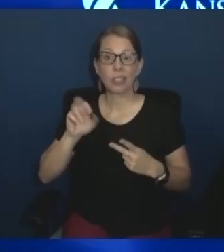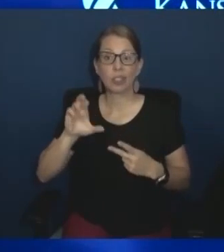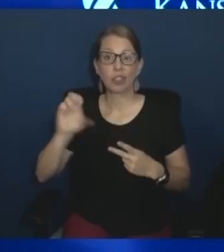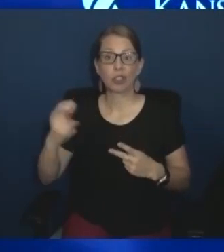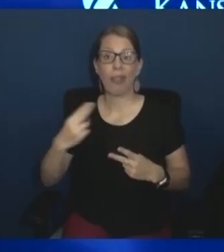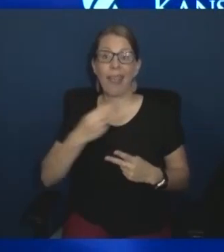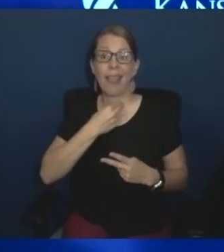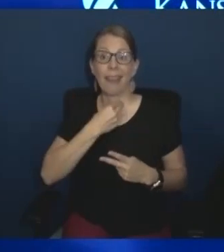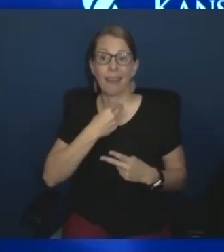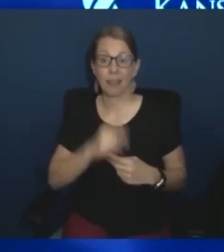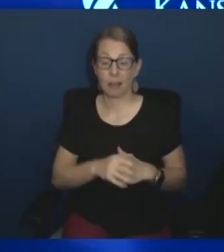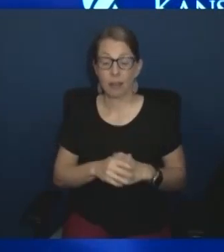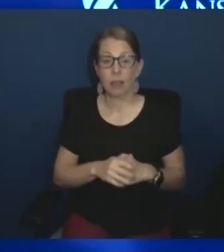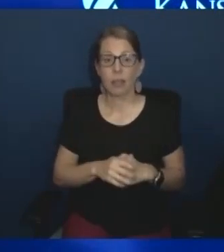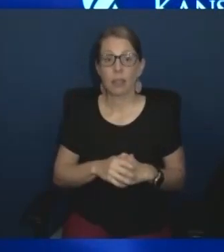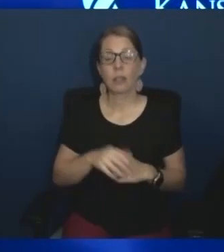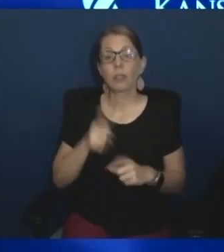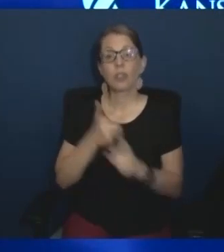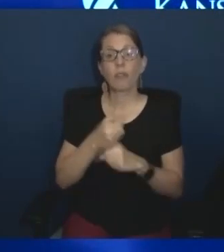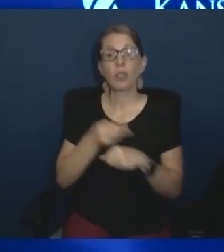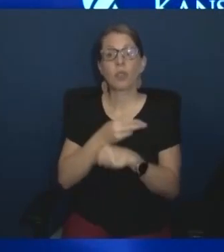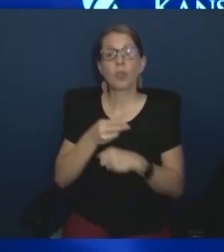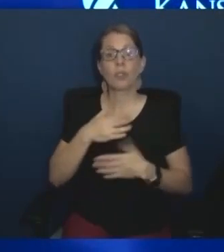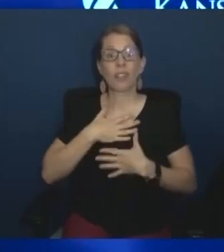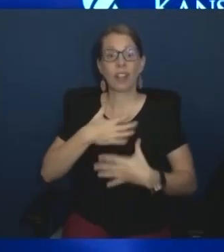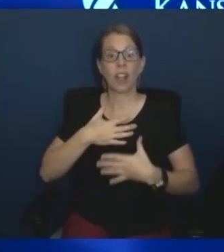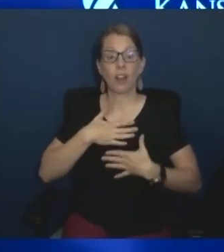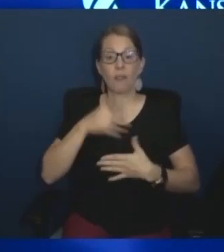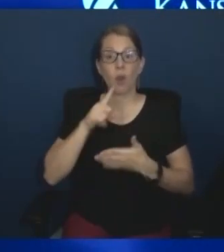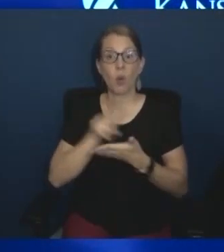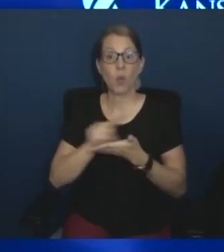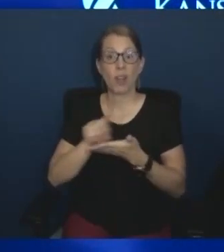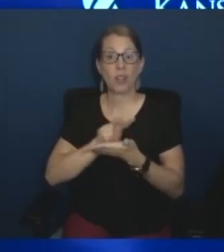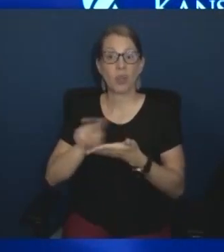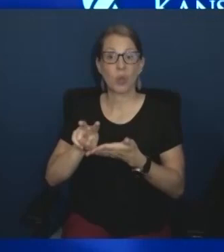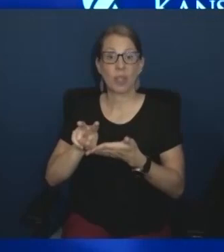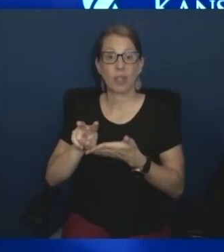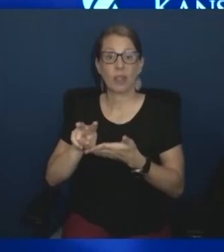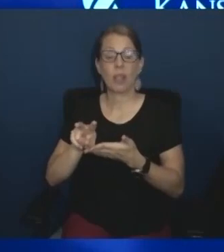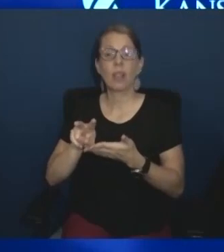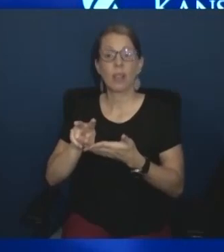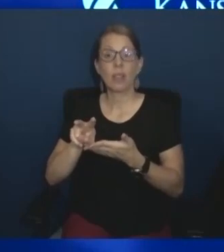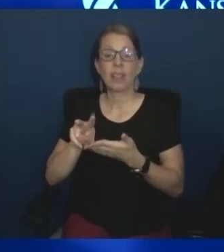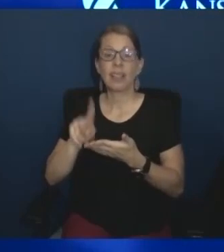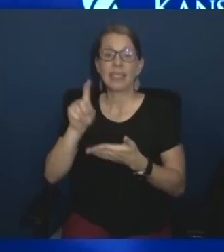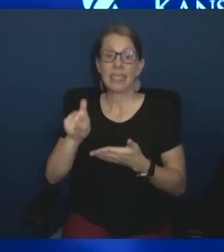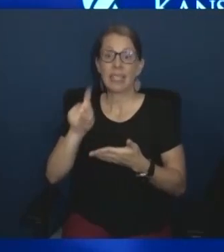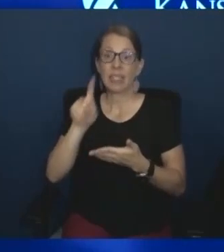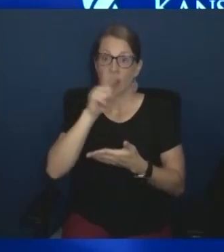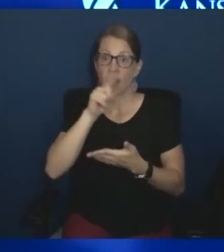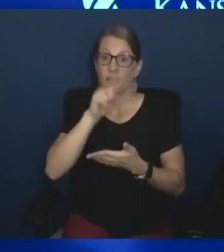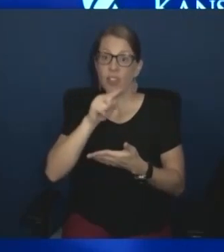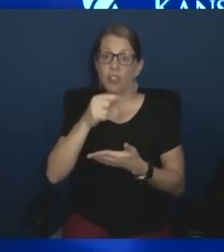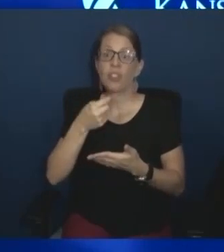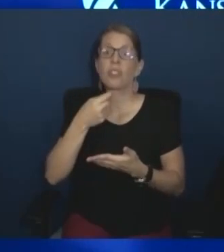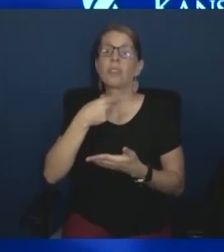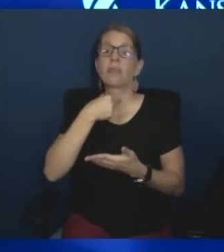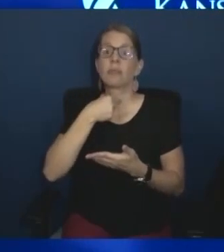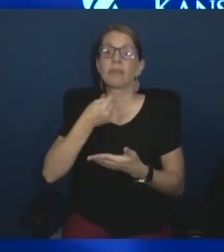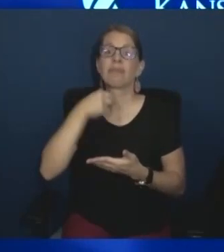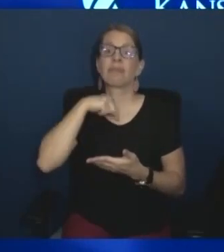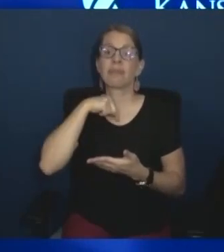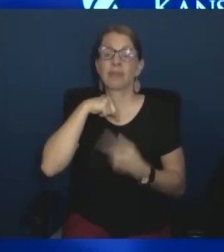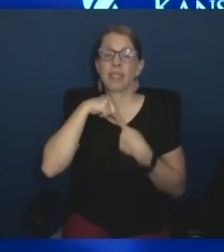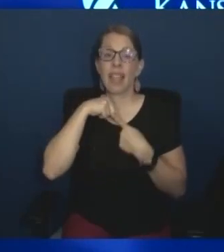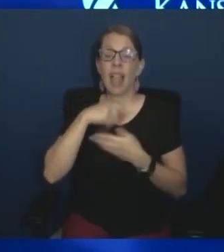you're on the ventilator for a couple weeks, we do suggest that you have a artificial airway, and it does help the weaning process of getting